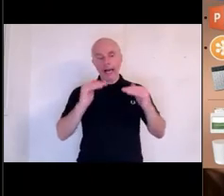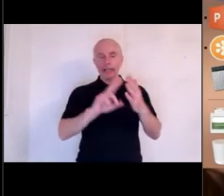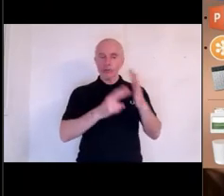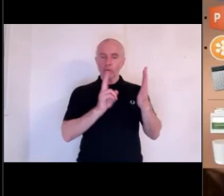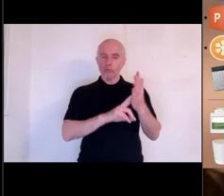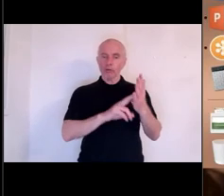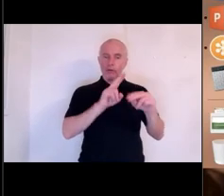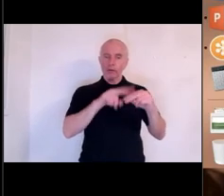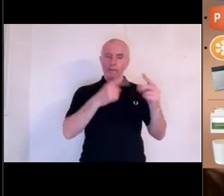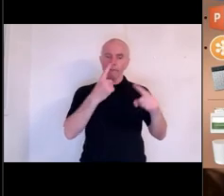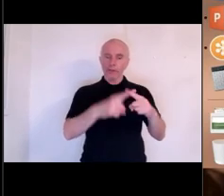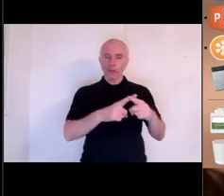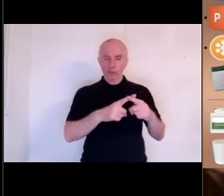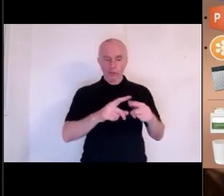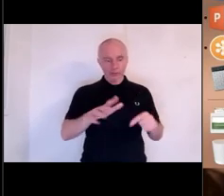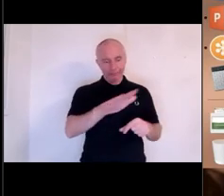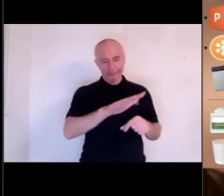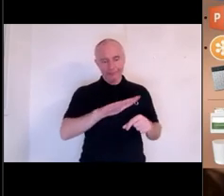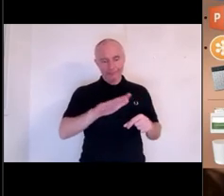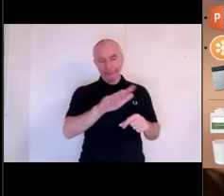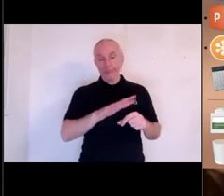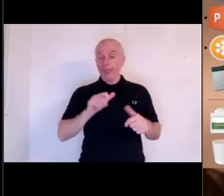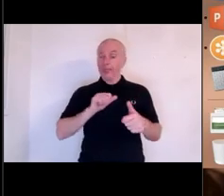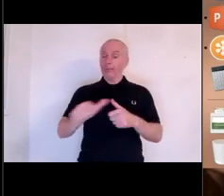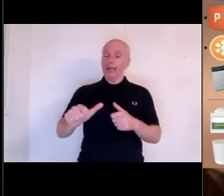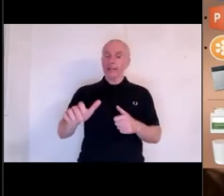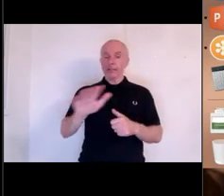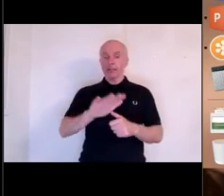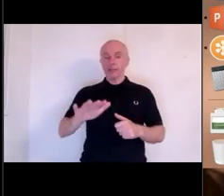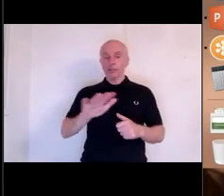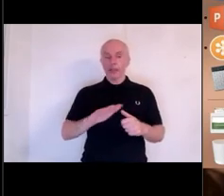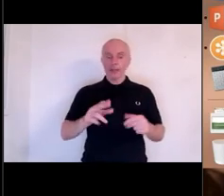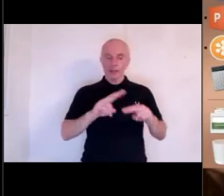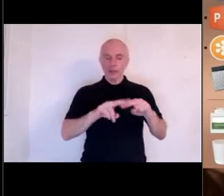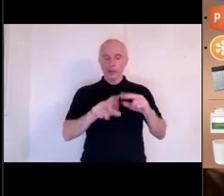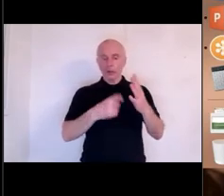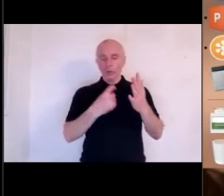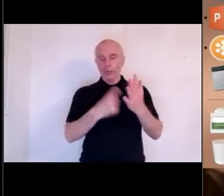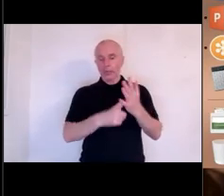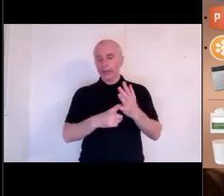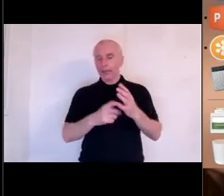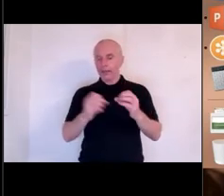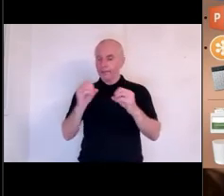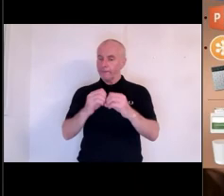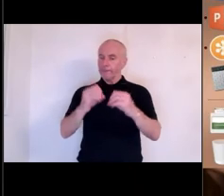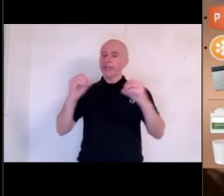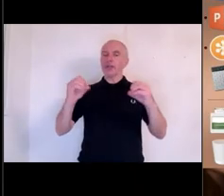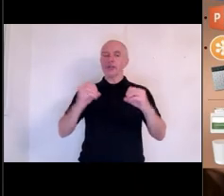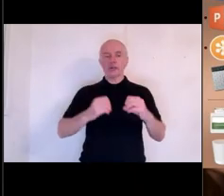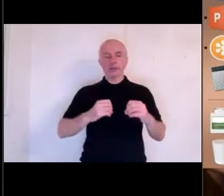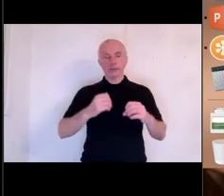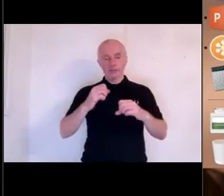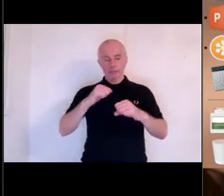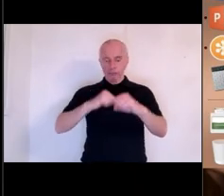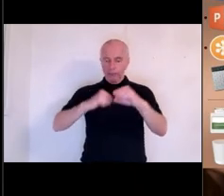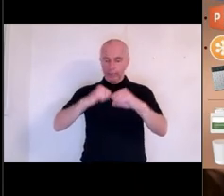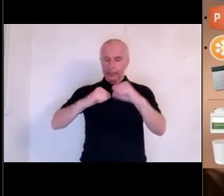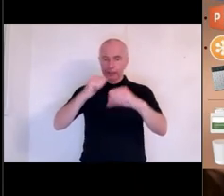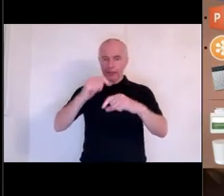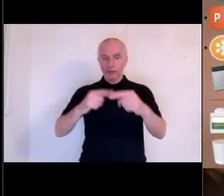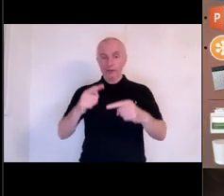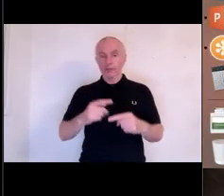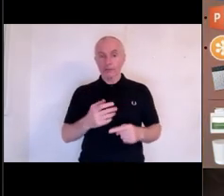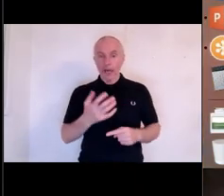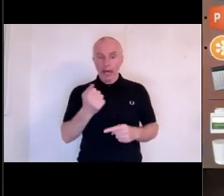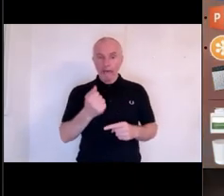fields that we have in the world right now are nuclear fission reactors, because they have that neutron flux starting